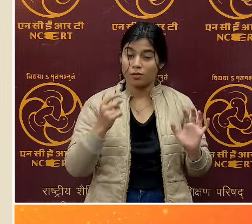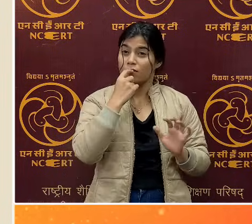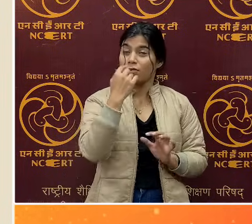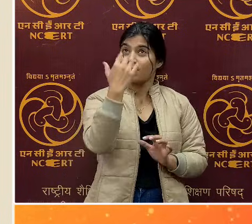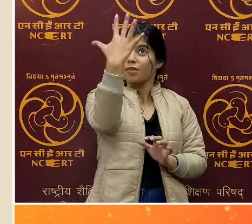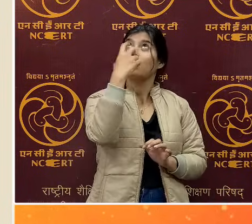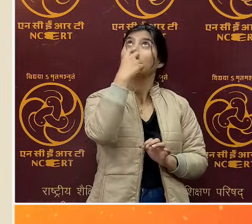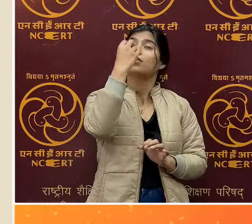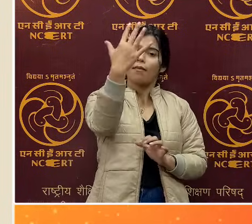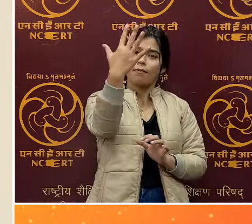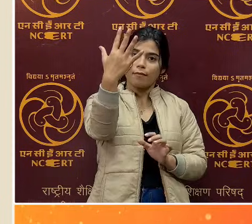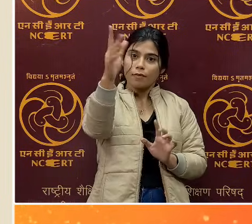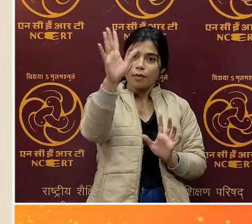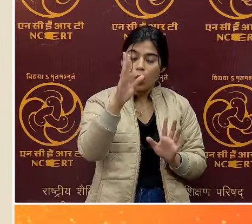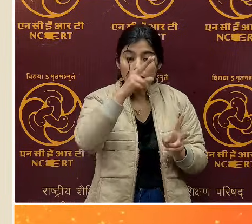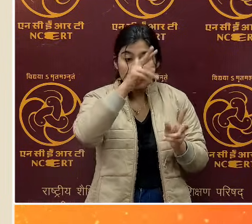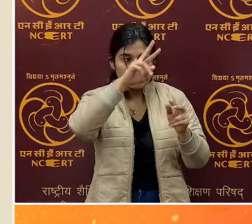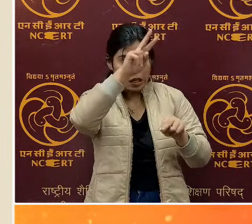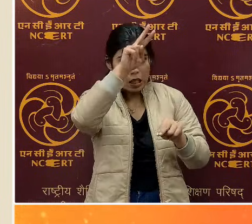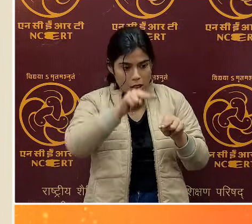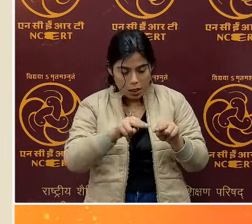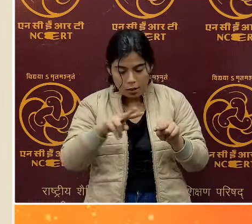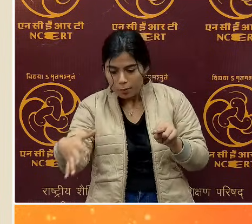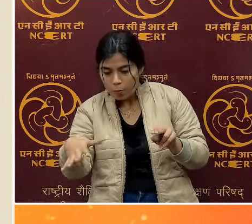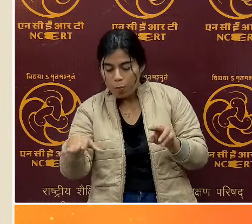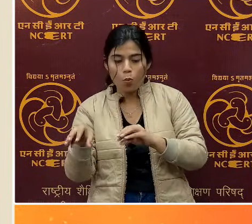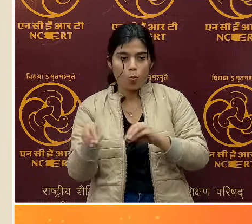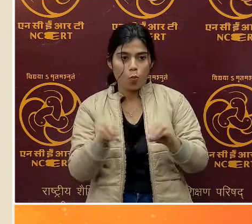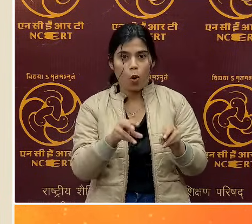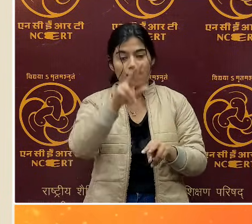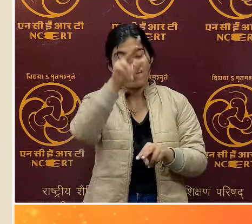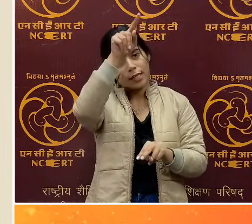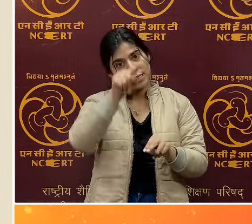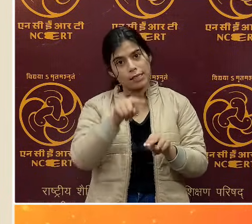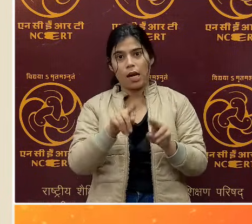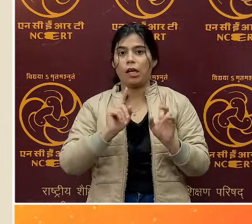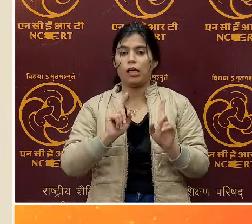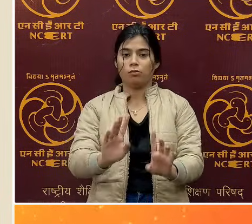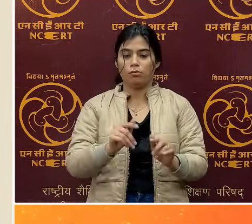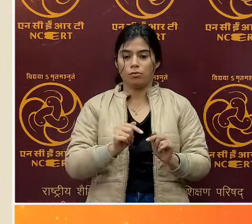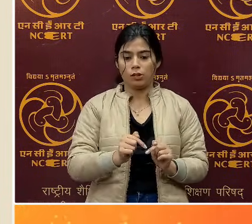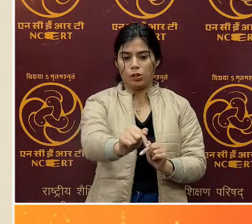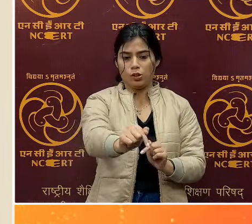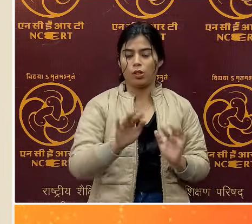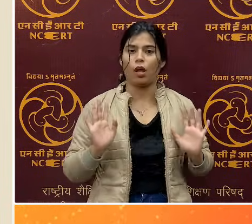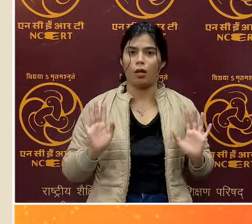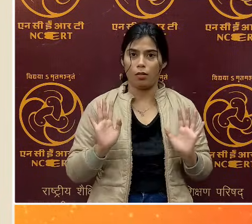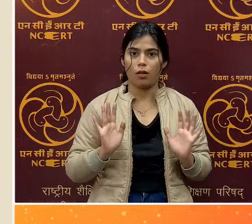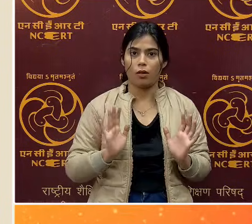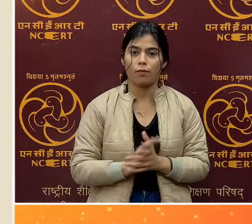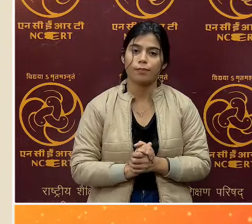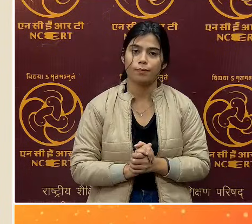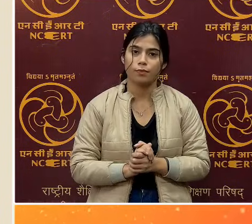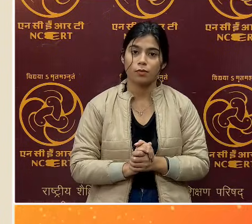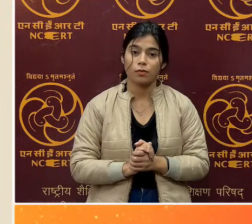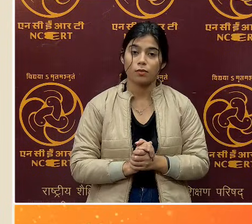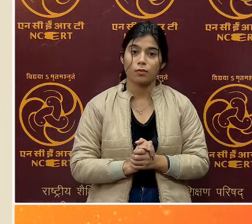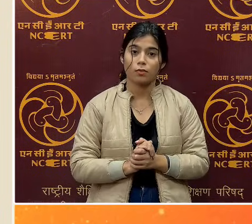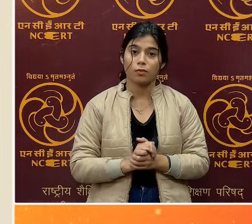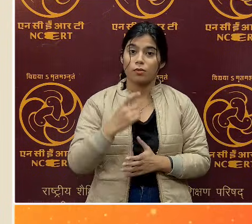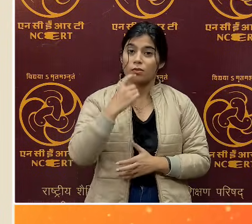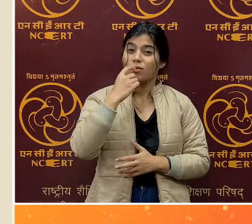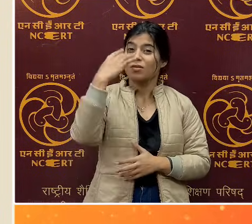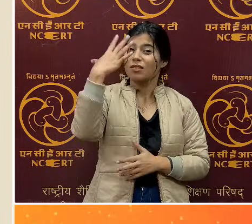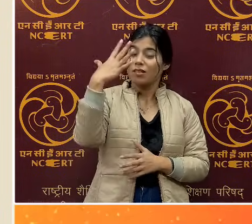Yes. Right. And after reflection also they are moving straight. As I said that light can never travel in